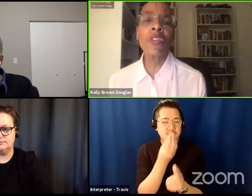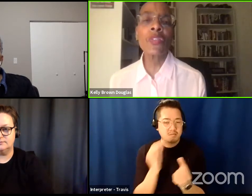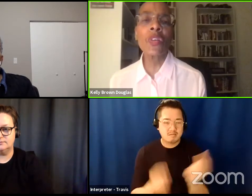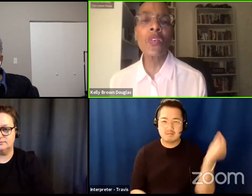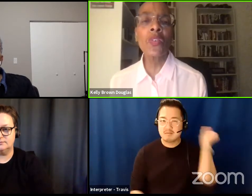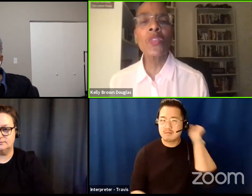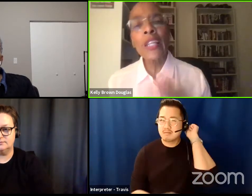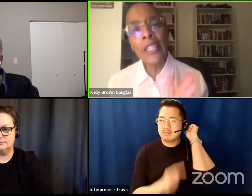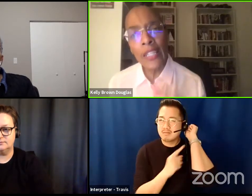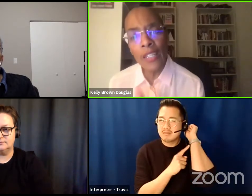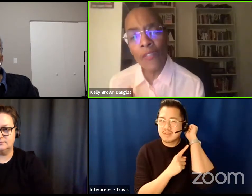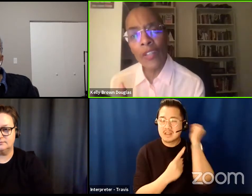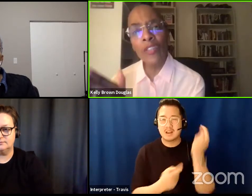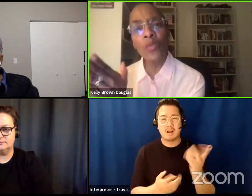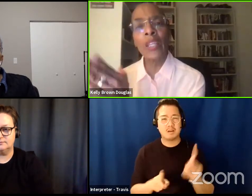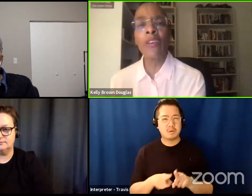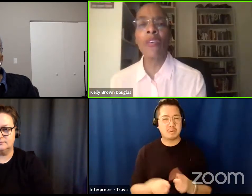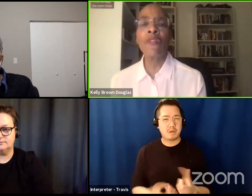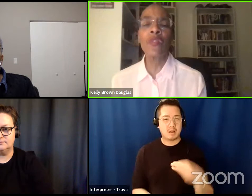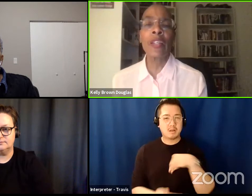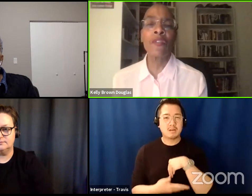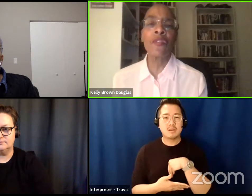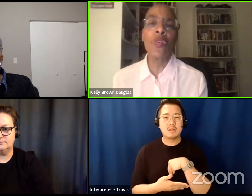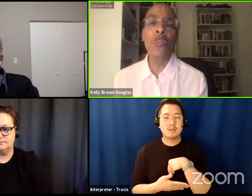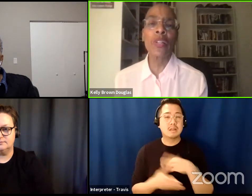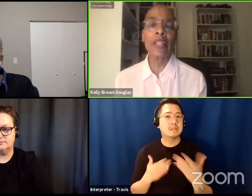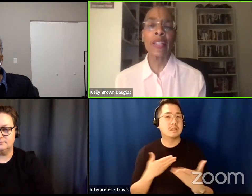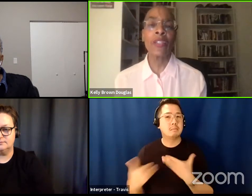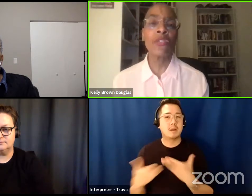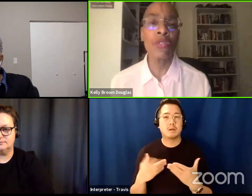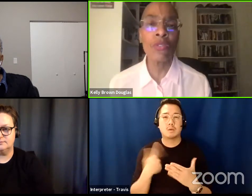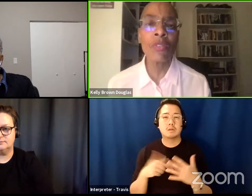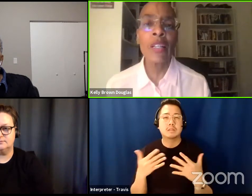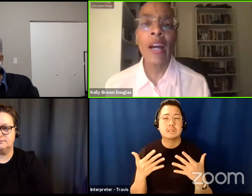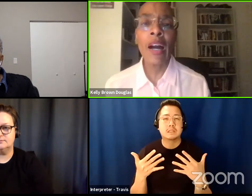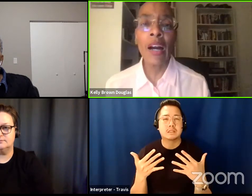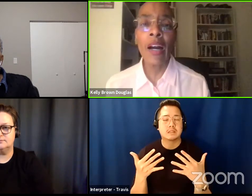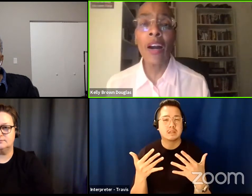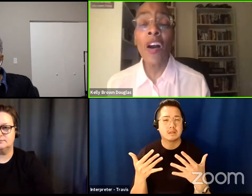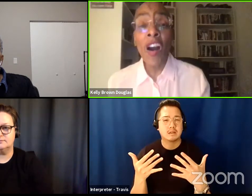our very souls, even as we carry it forward into